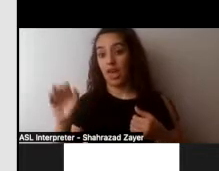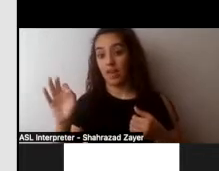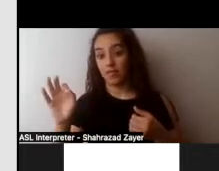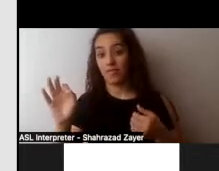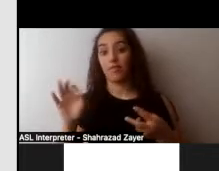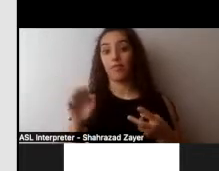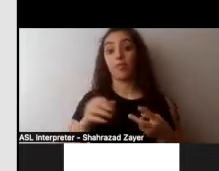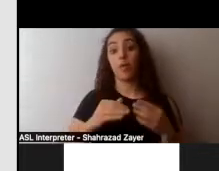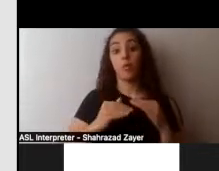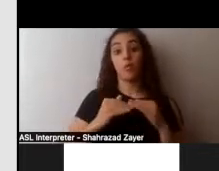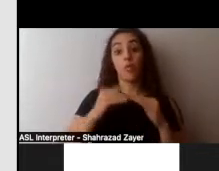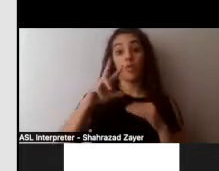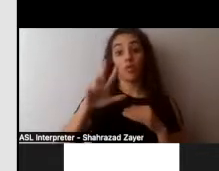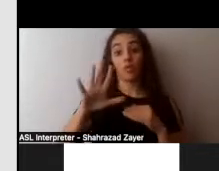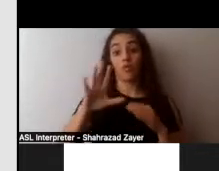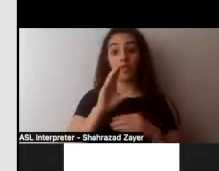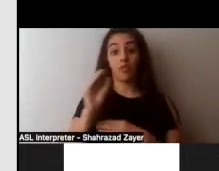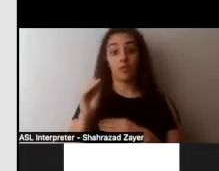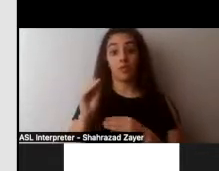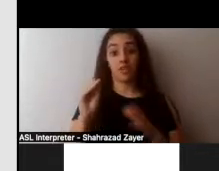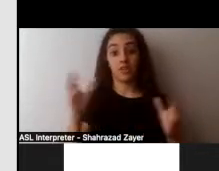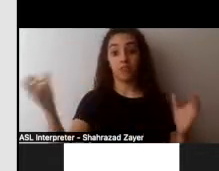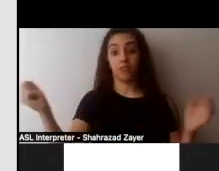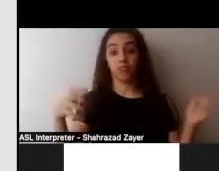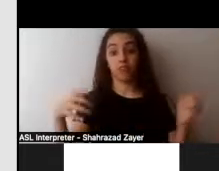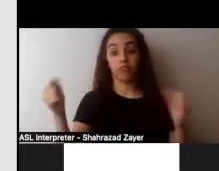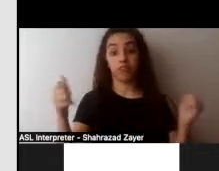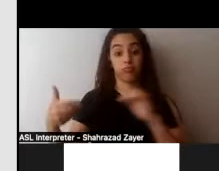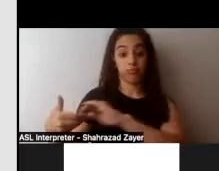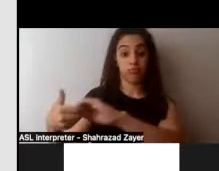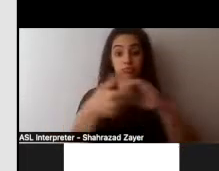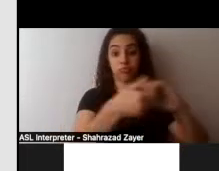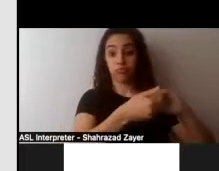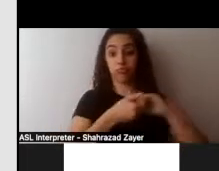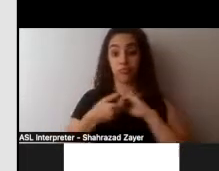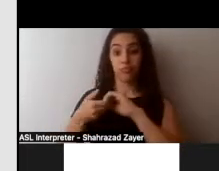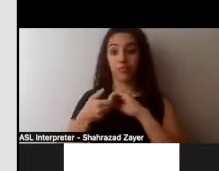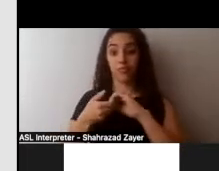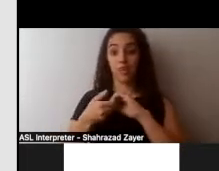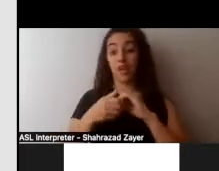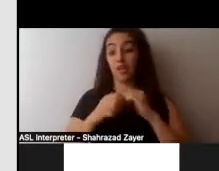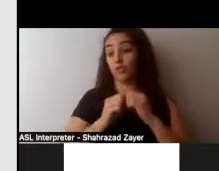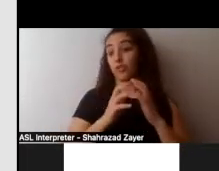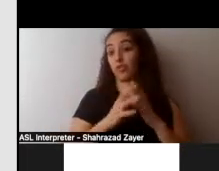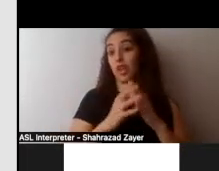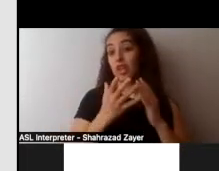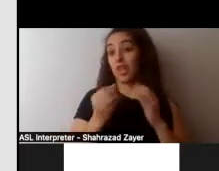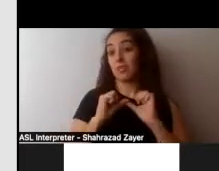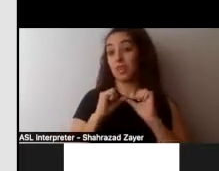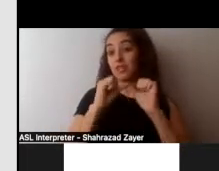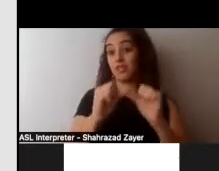companies come together through OCASC to create and maintain an integrated network of services